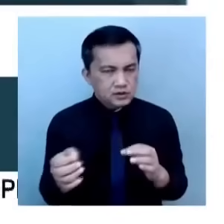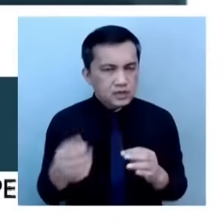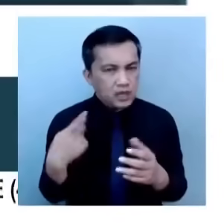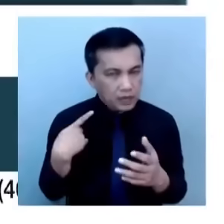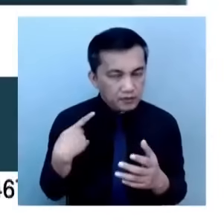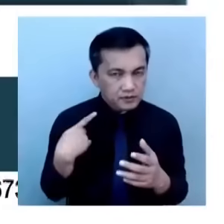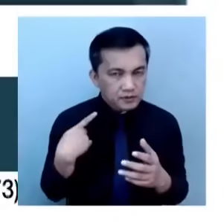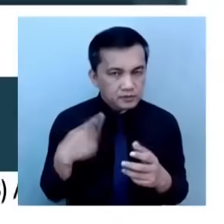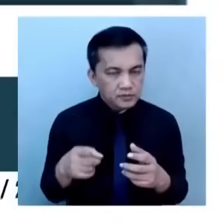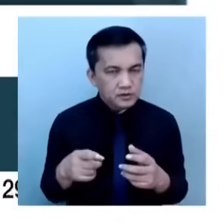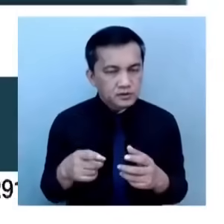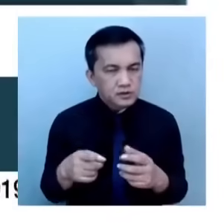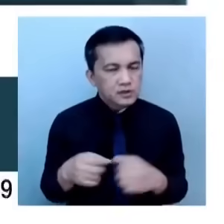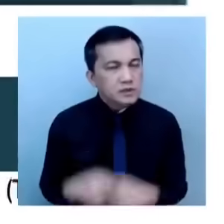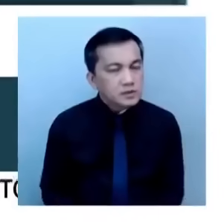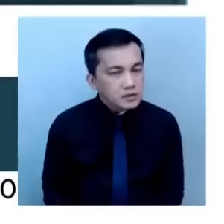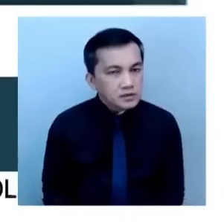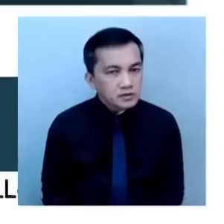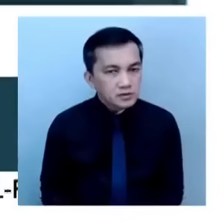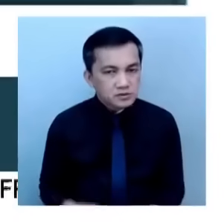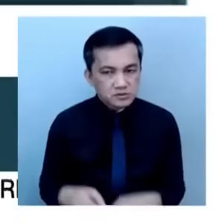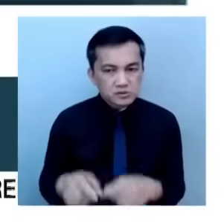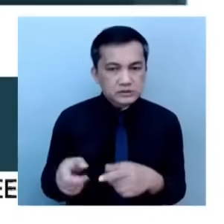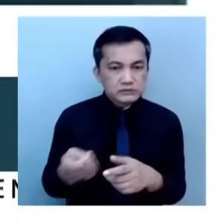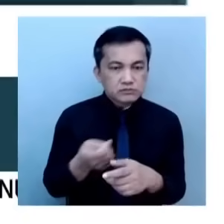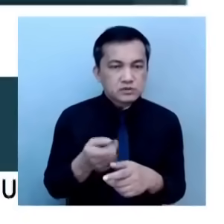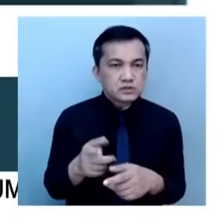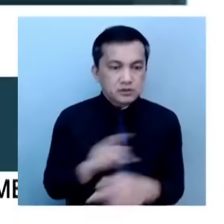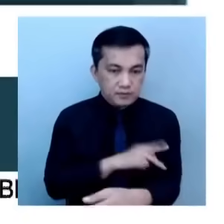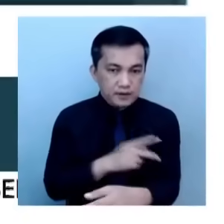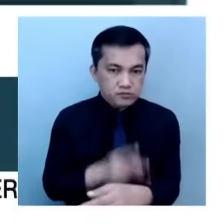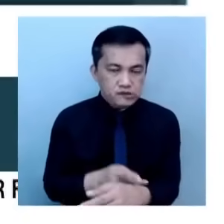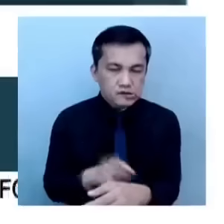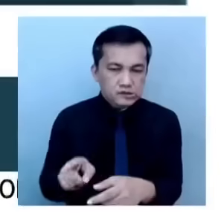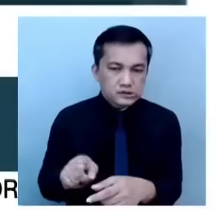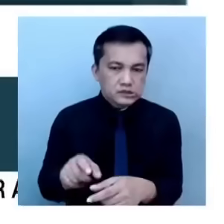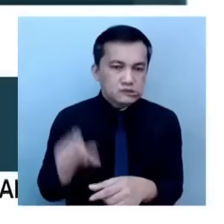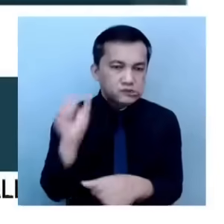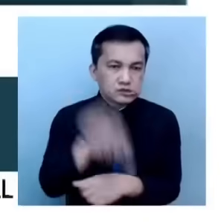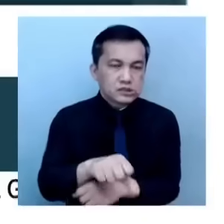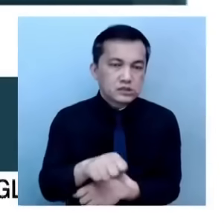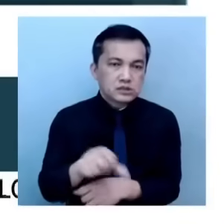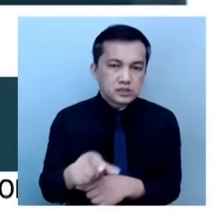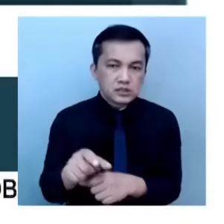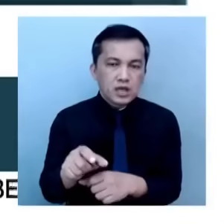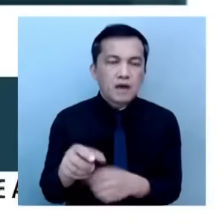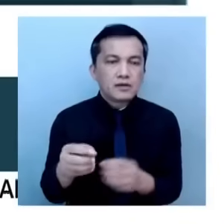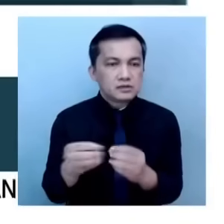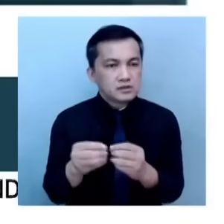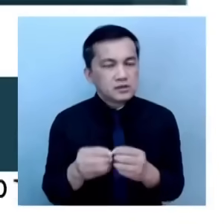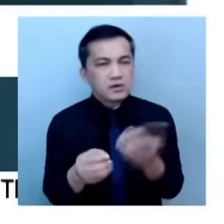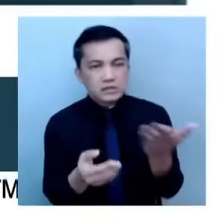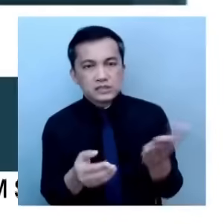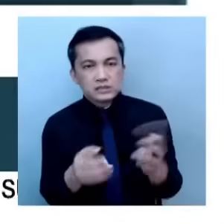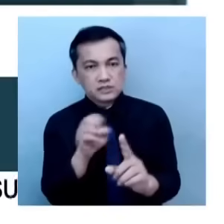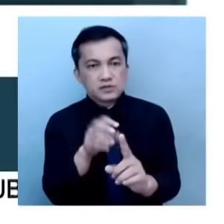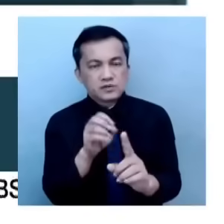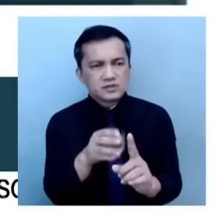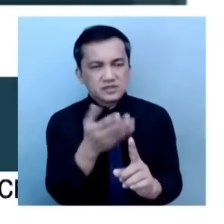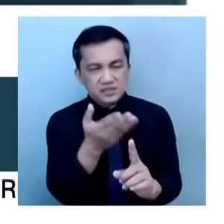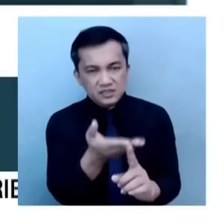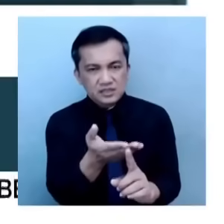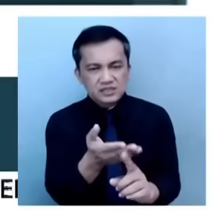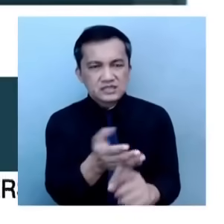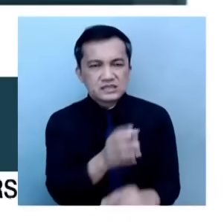power to grant broadcast franchises, if they reject it, then it exposes them even more of, you know,